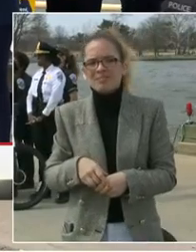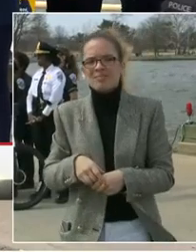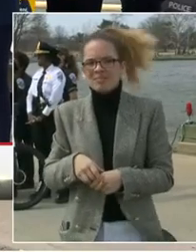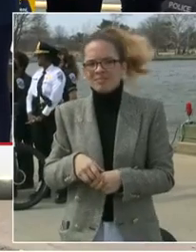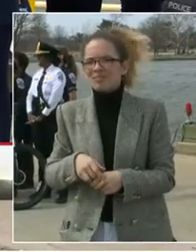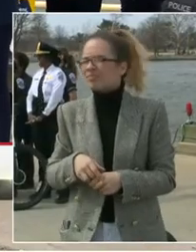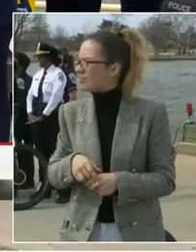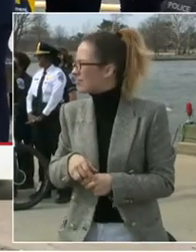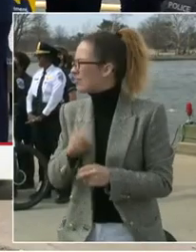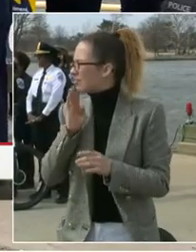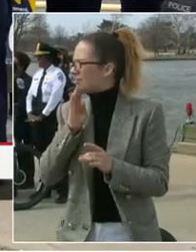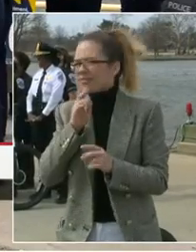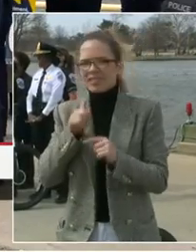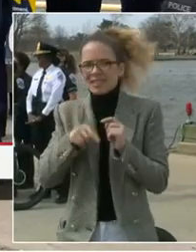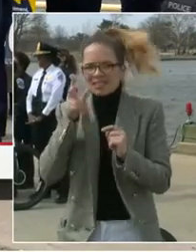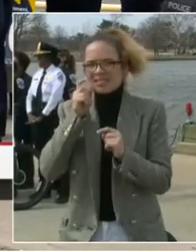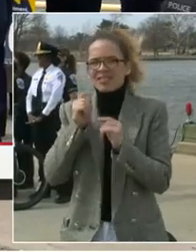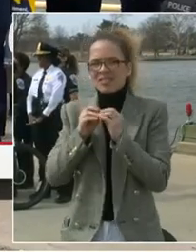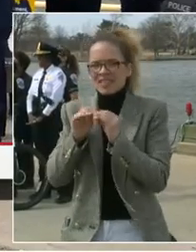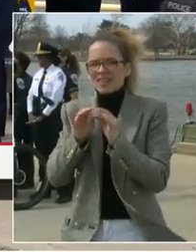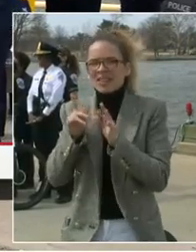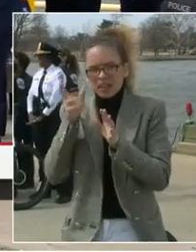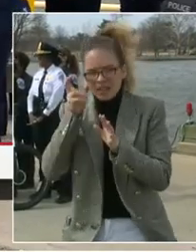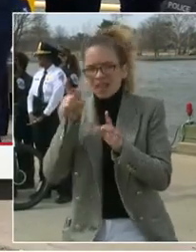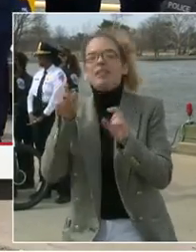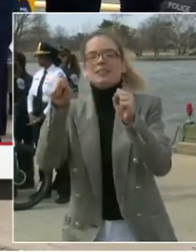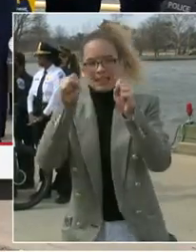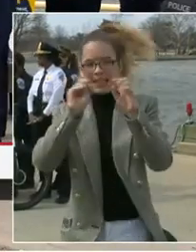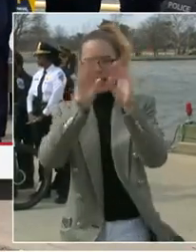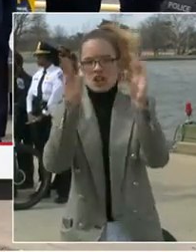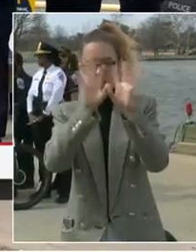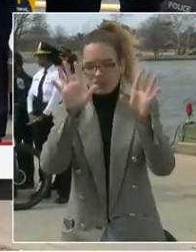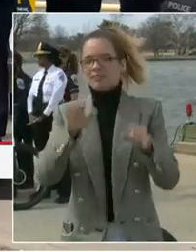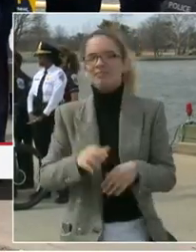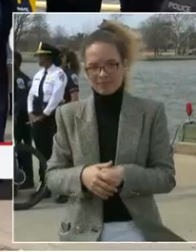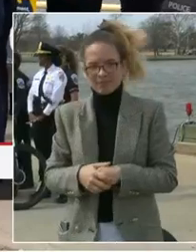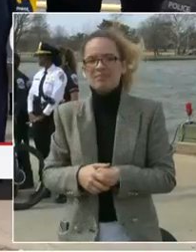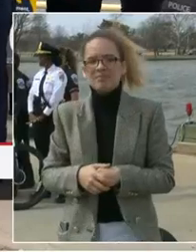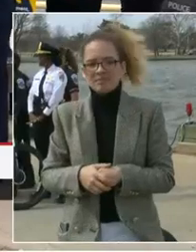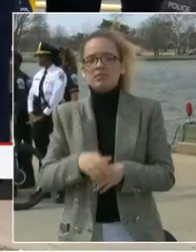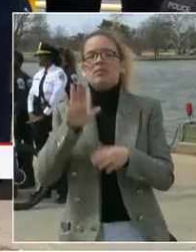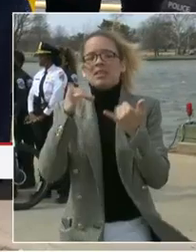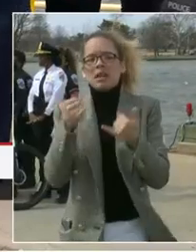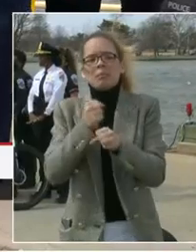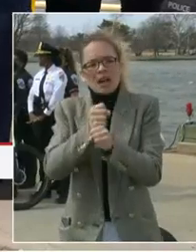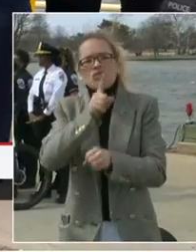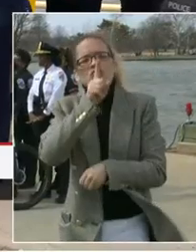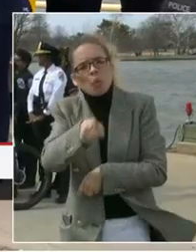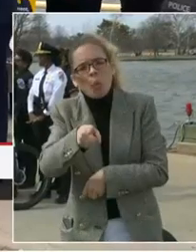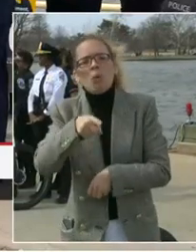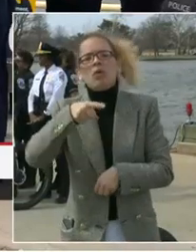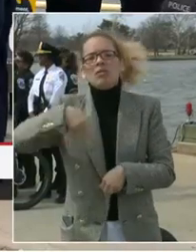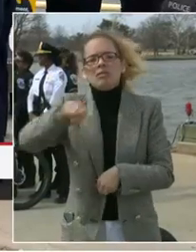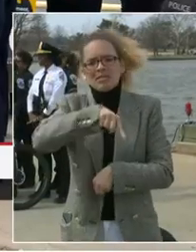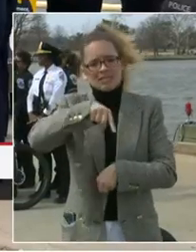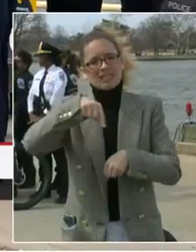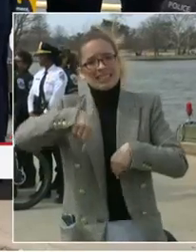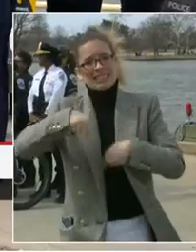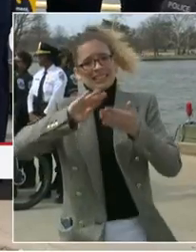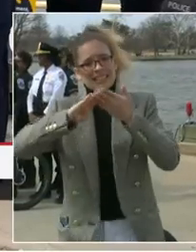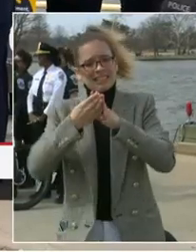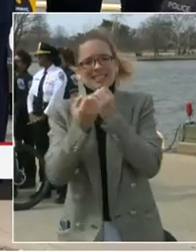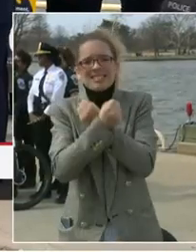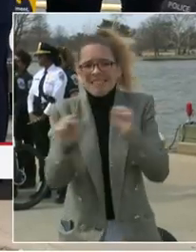All right. How about that, Tom? Is that better? Okay. We still have to make sure that our city is safe. We still have to make sure that First